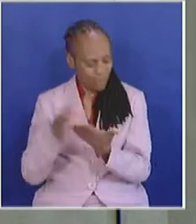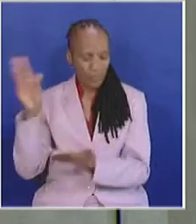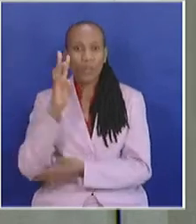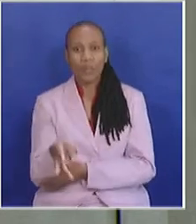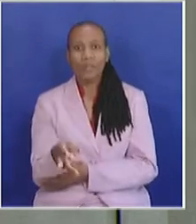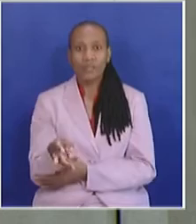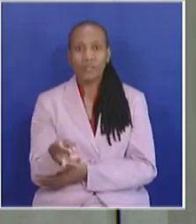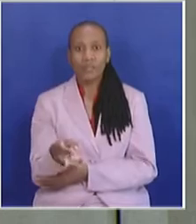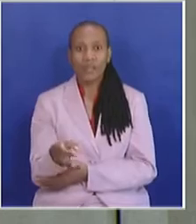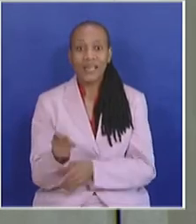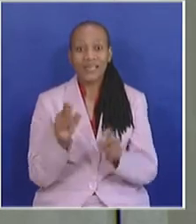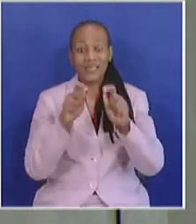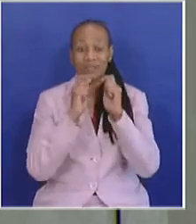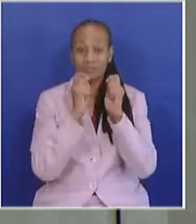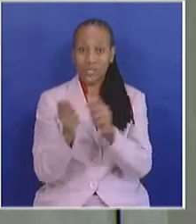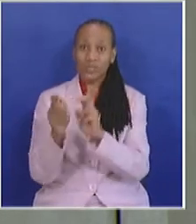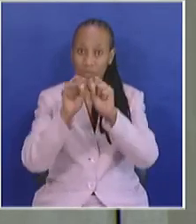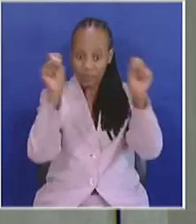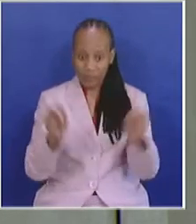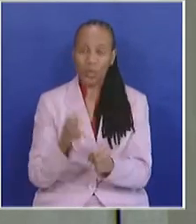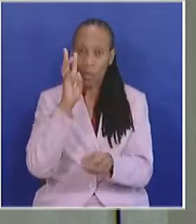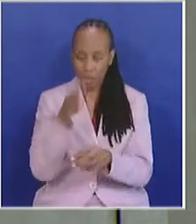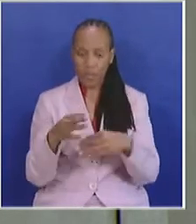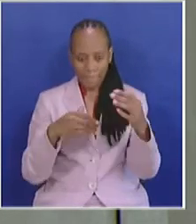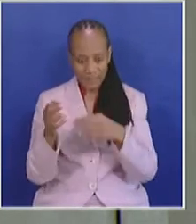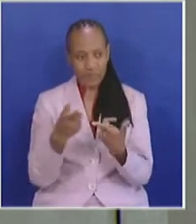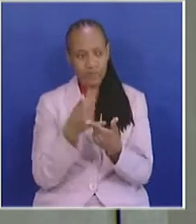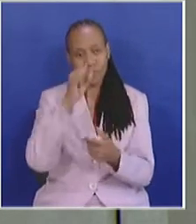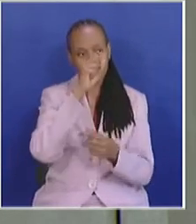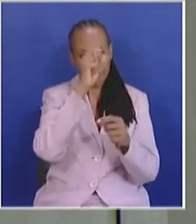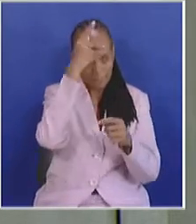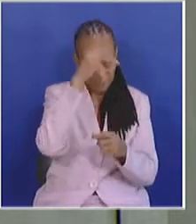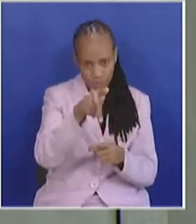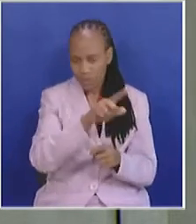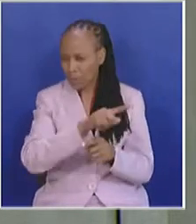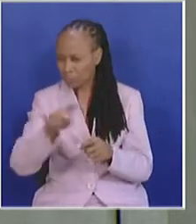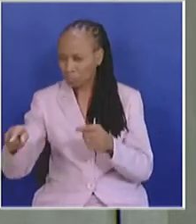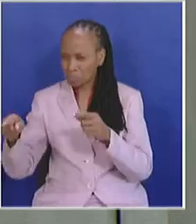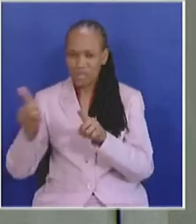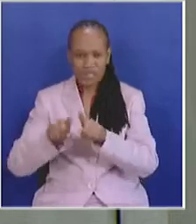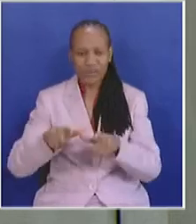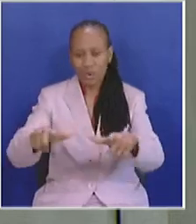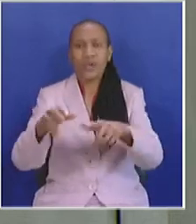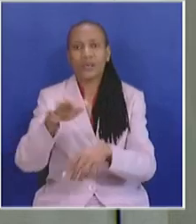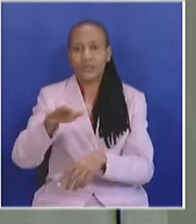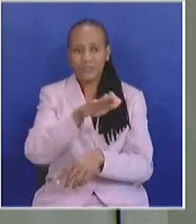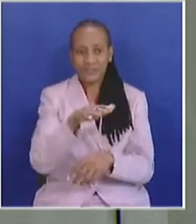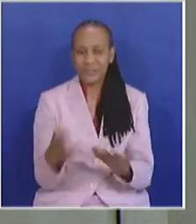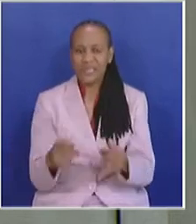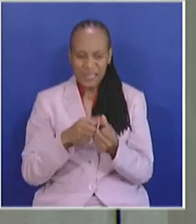transport system will be built from KwaMhlanga to the city of Tshwane to support the movement of the